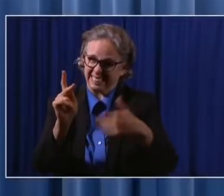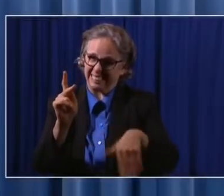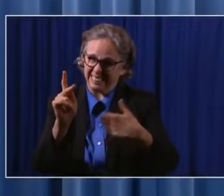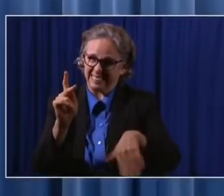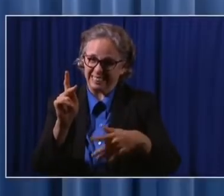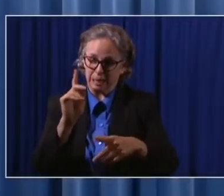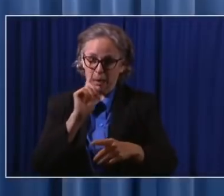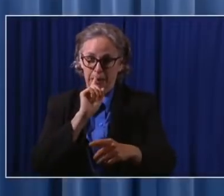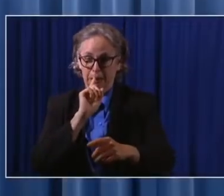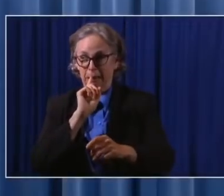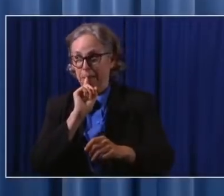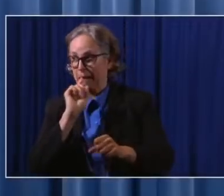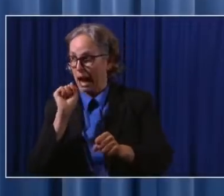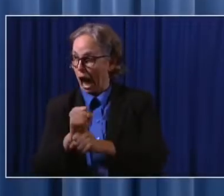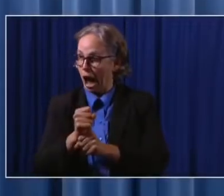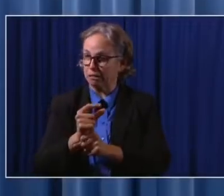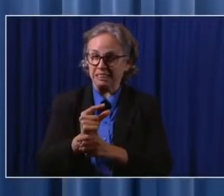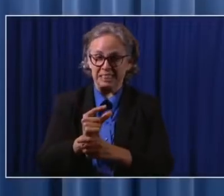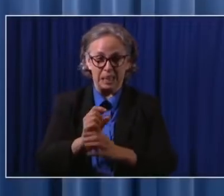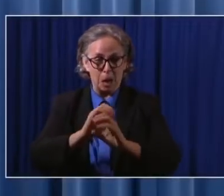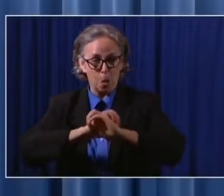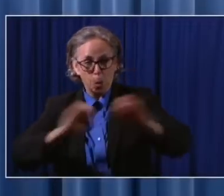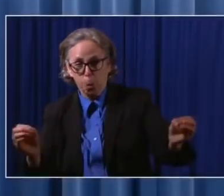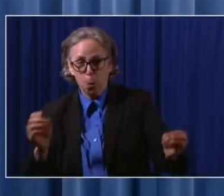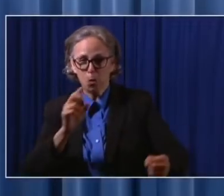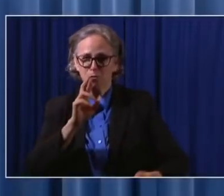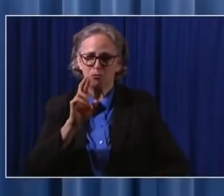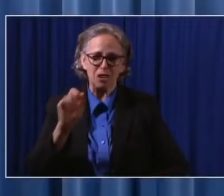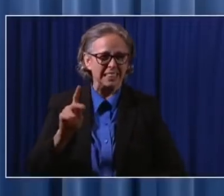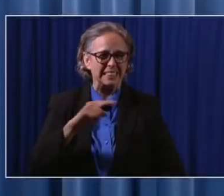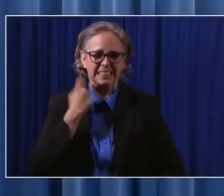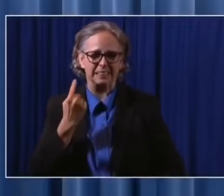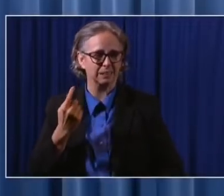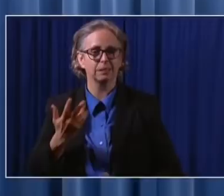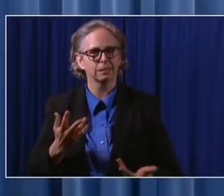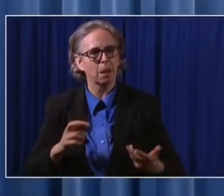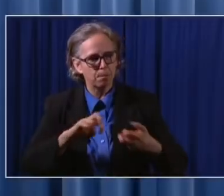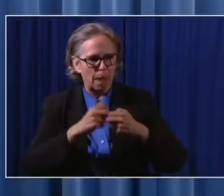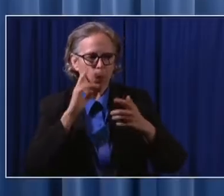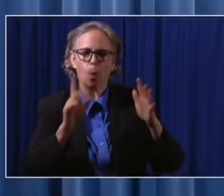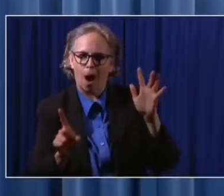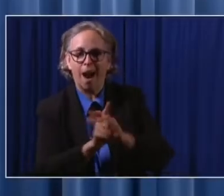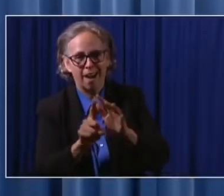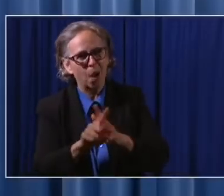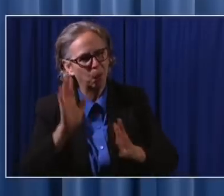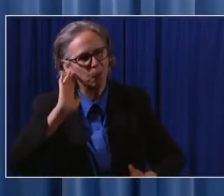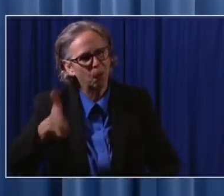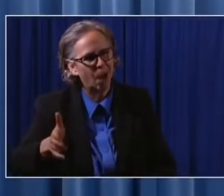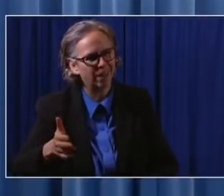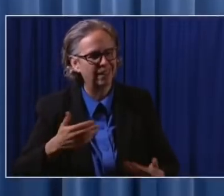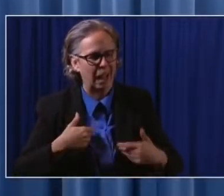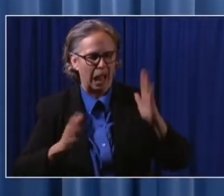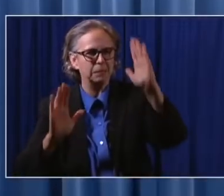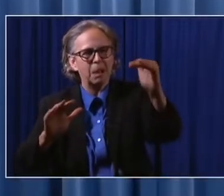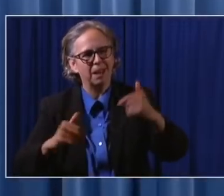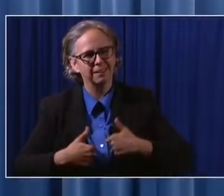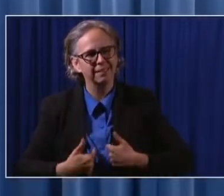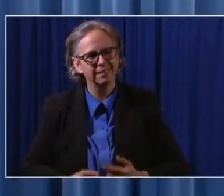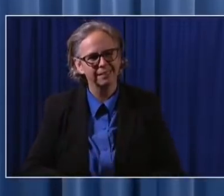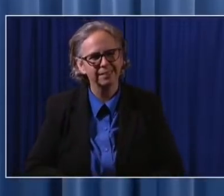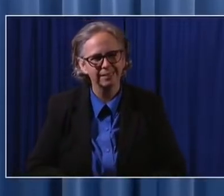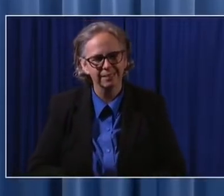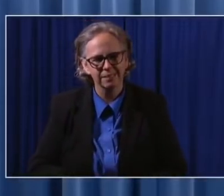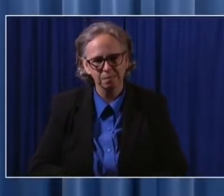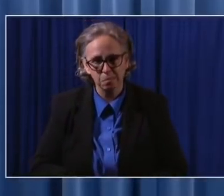trapdoors and pitfalls. Whatever words you want to use. And so, yeah, we don't know where this